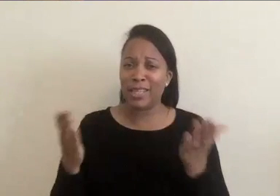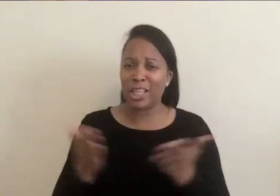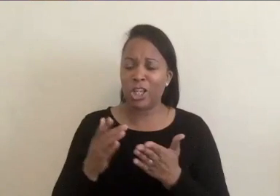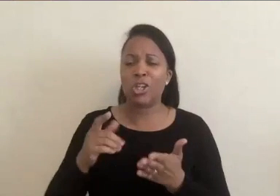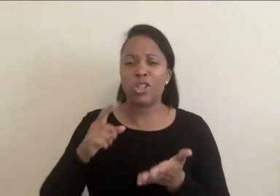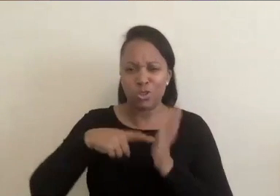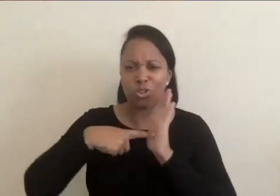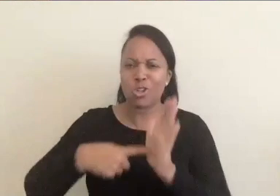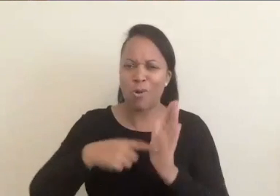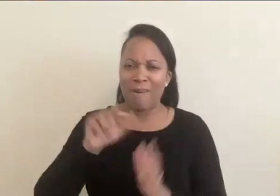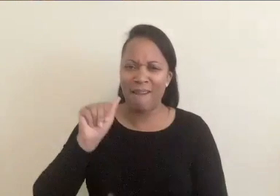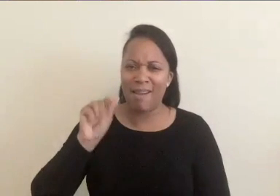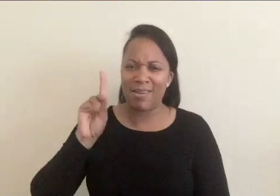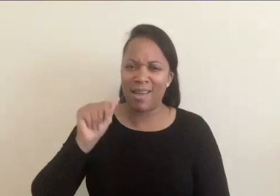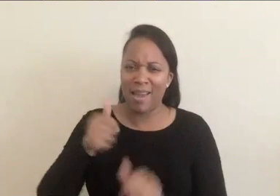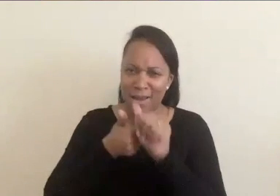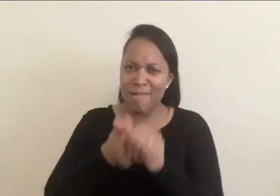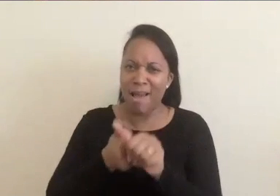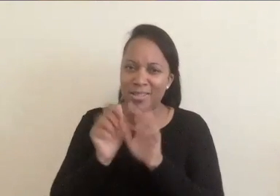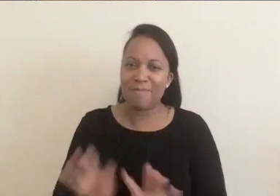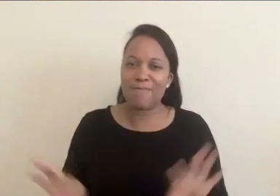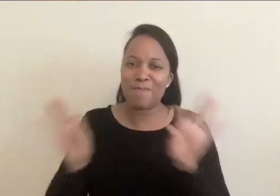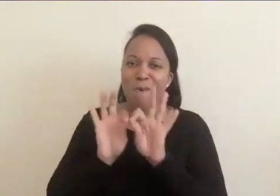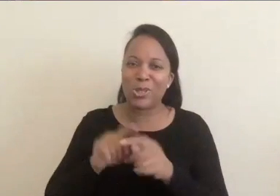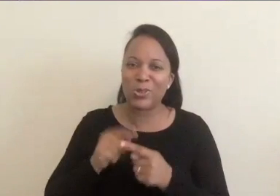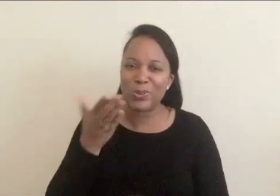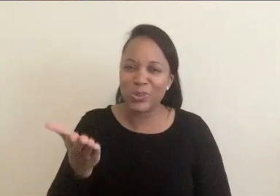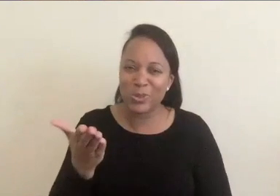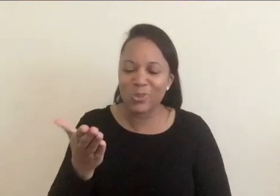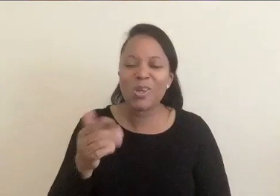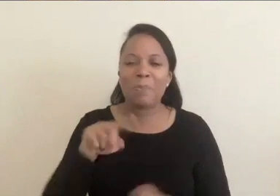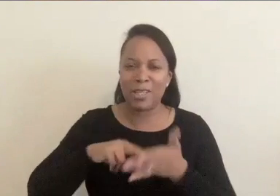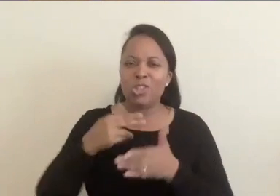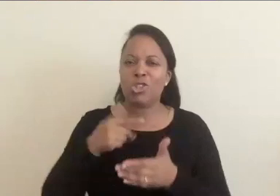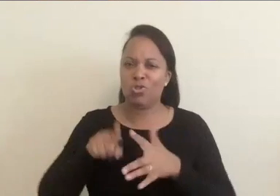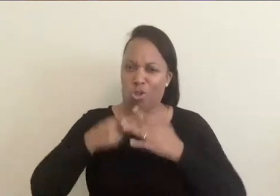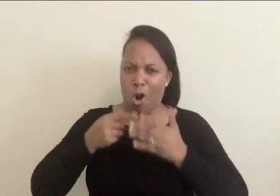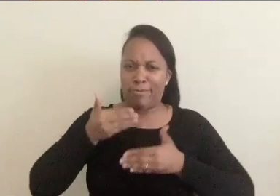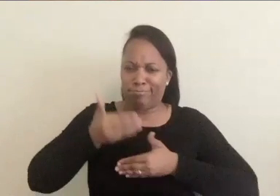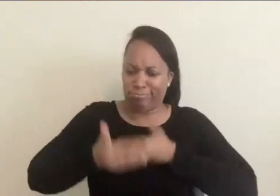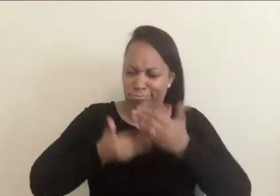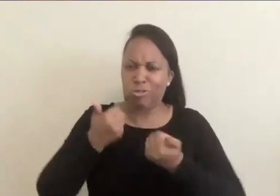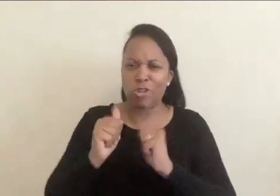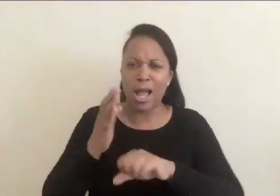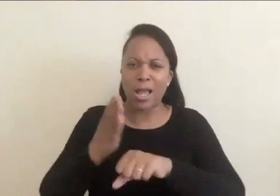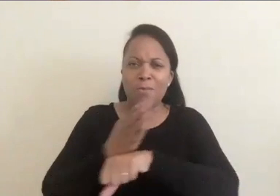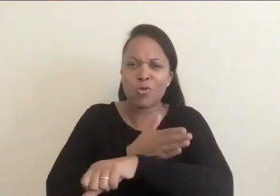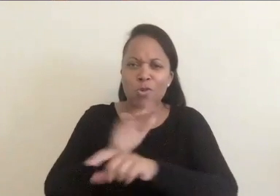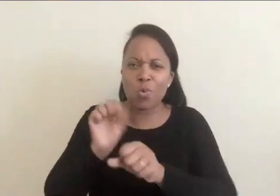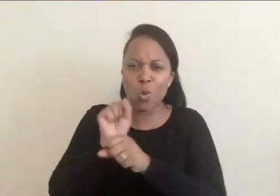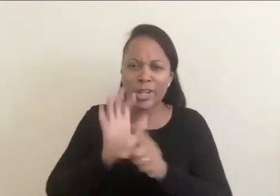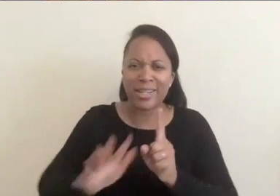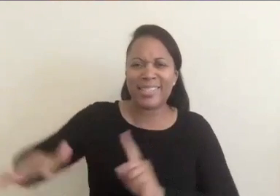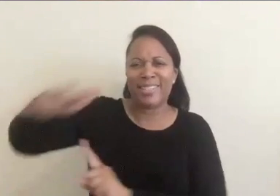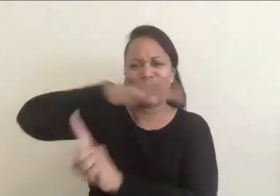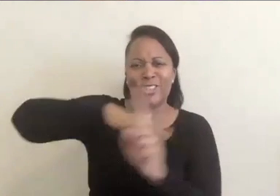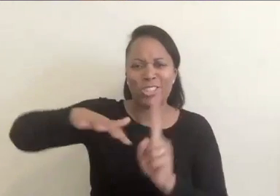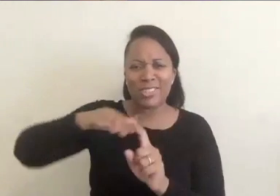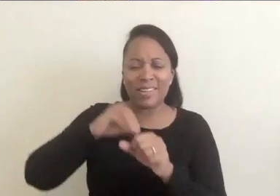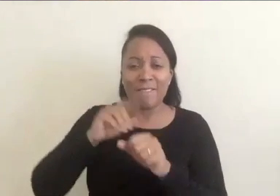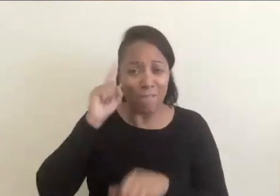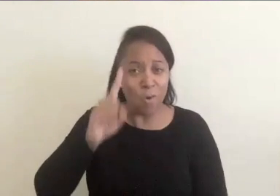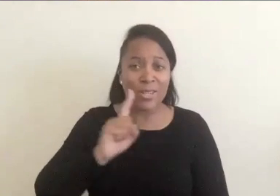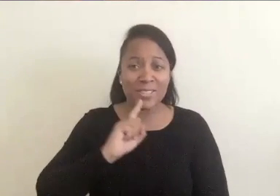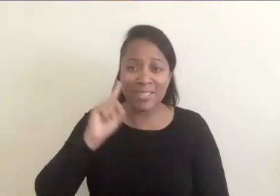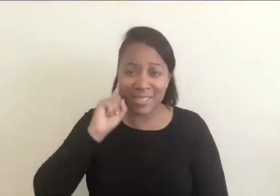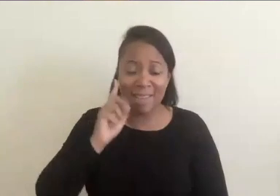ADA compliance is important to you and that you've begun to take steps towards improving conditions at your workplace, especially for the deaf,